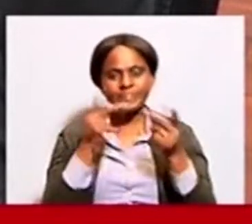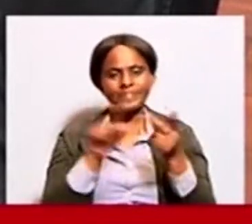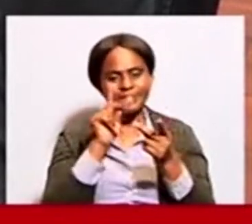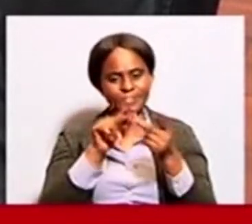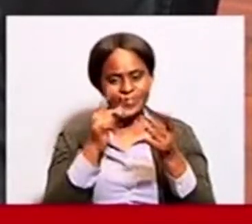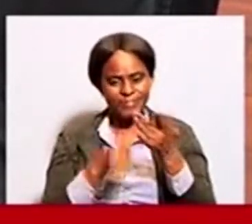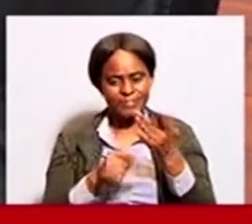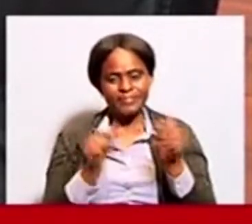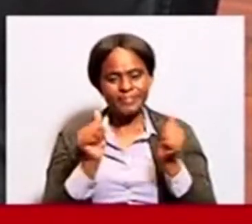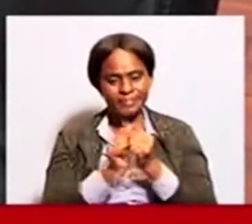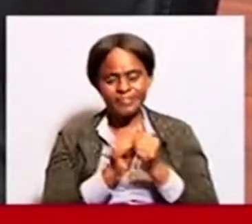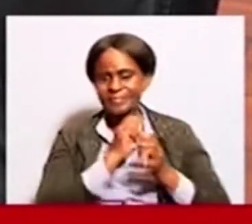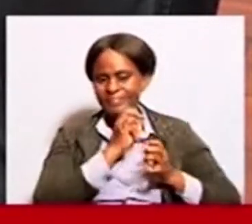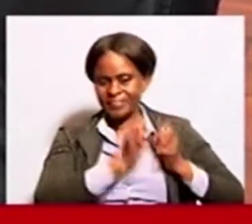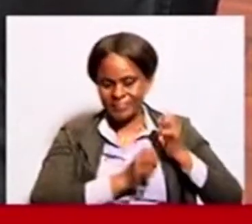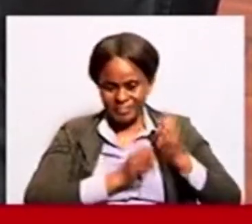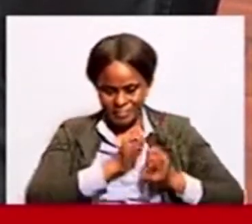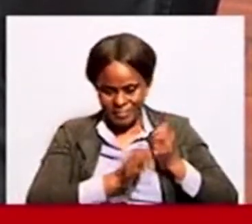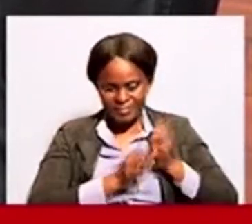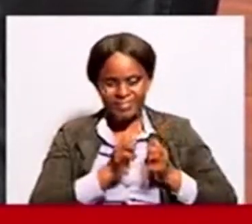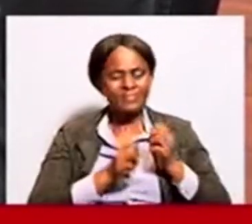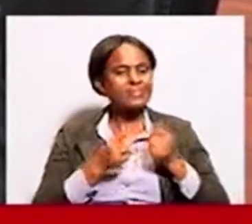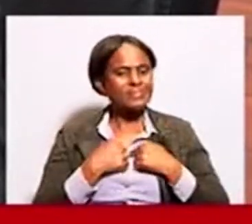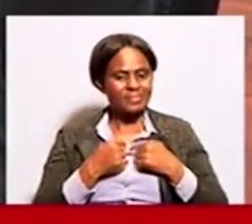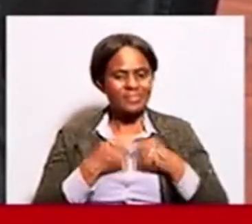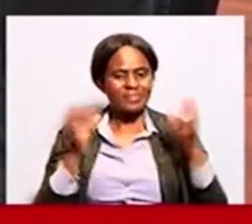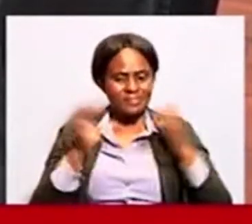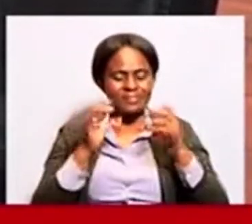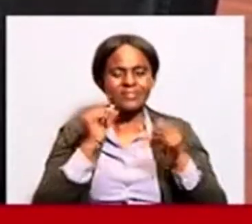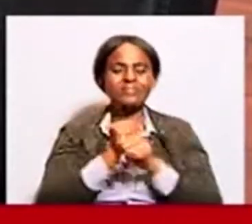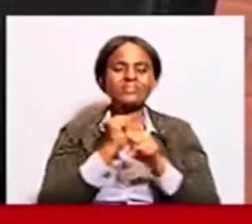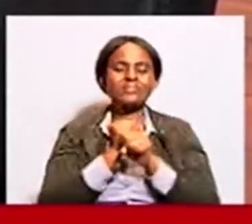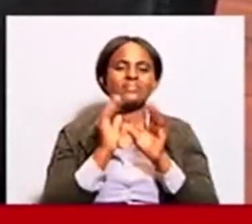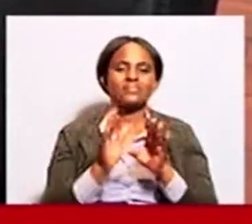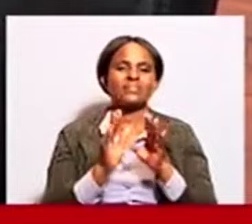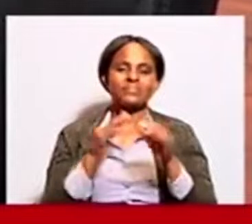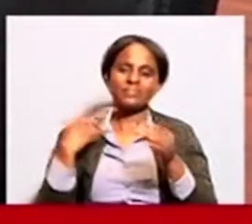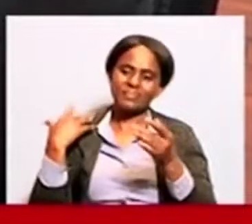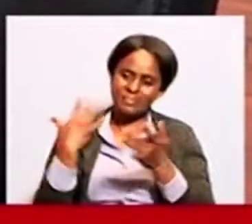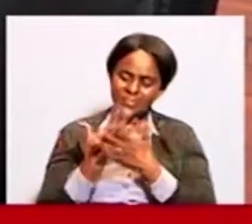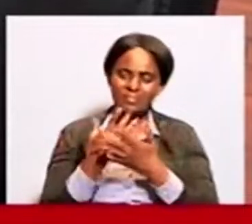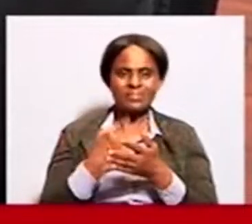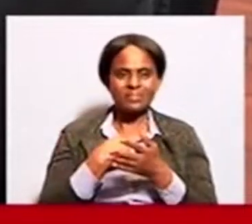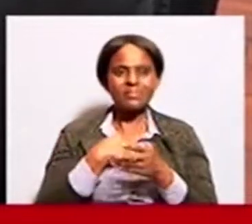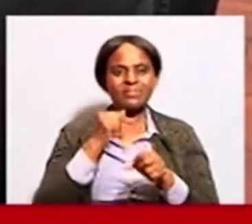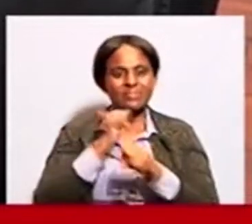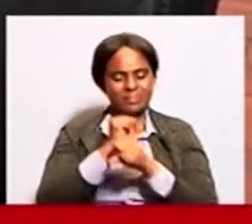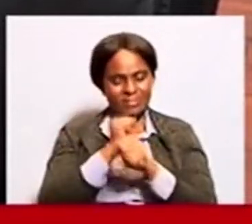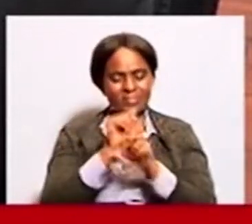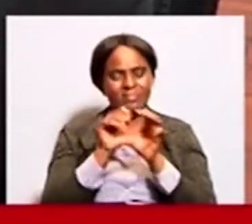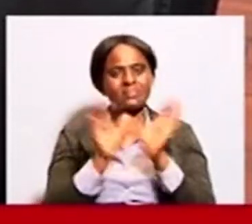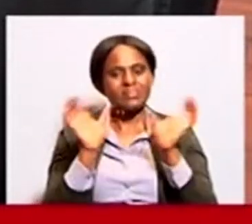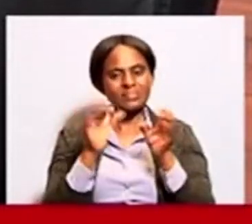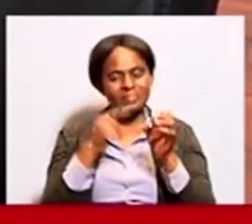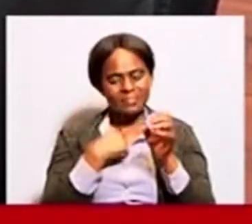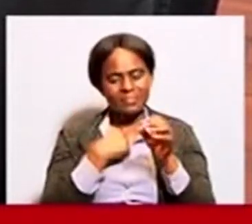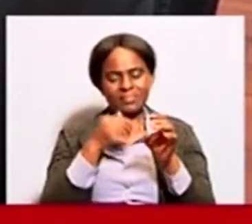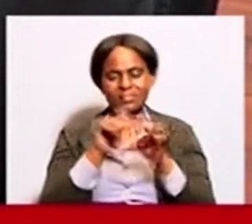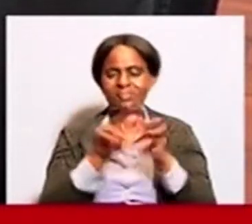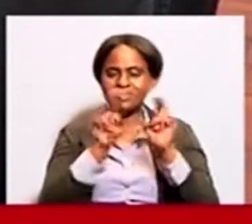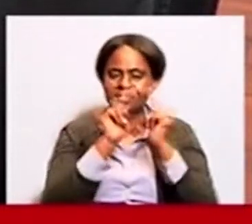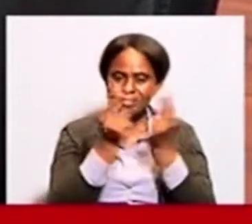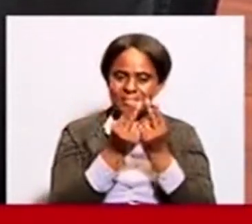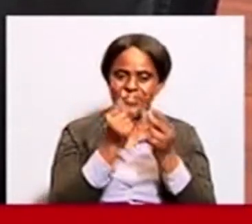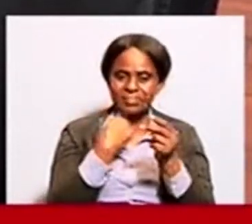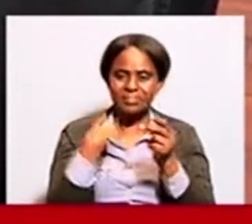the emotions because I'm a council employee throughout. I've worked in the council. I was in the unions. I